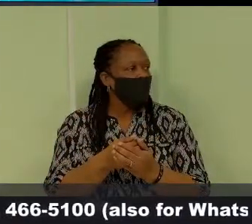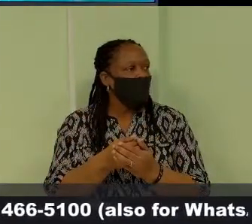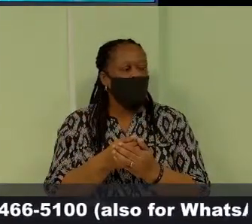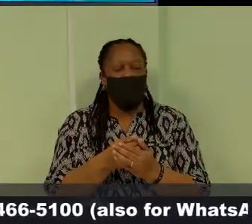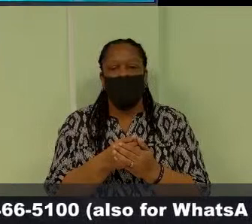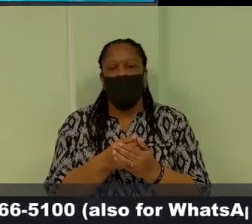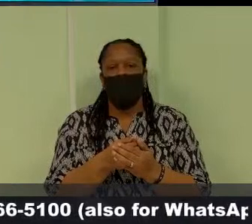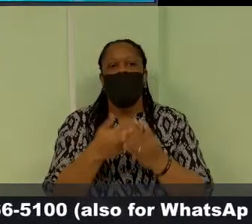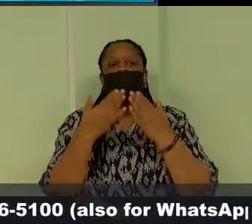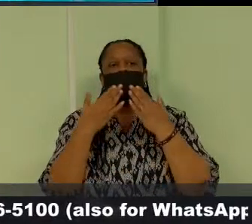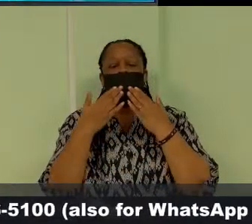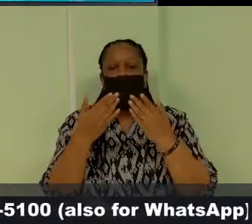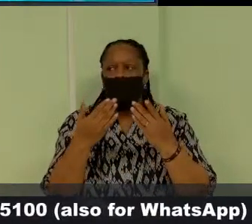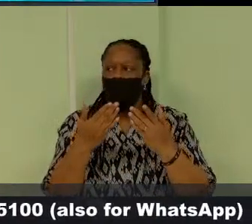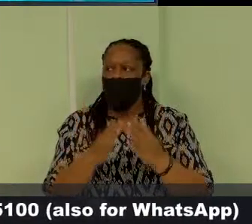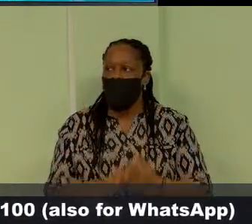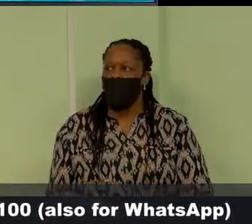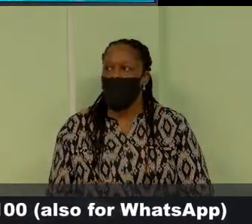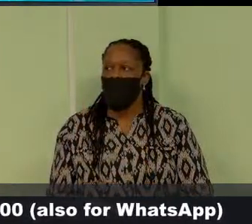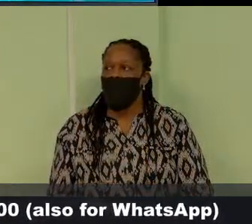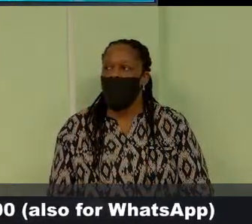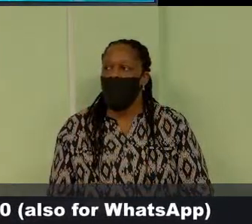Thank you, Mr. Williams.